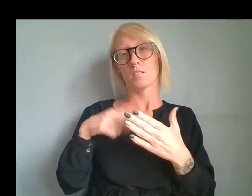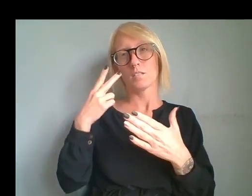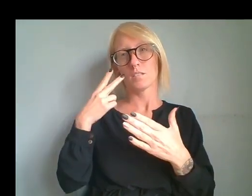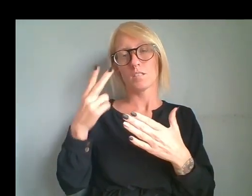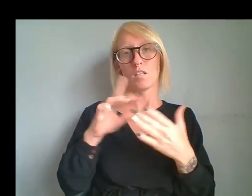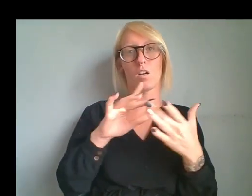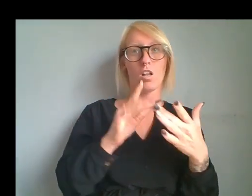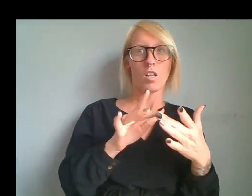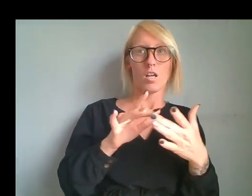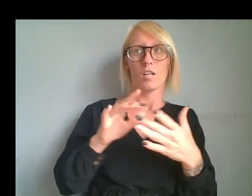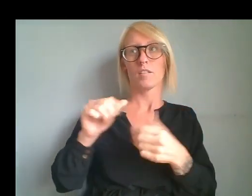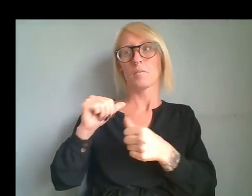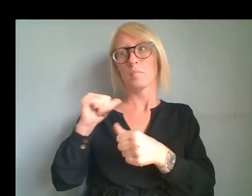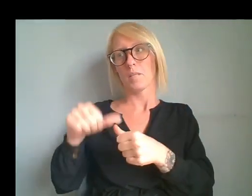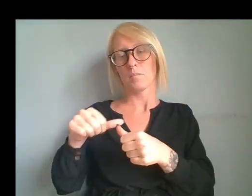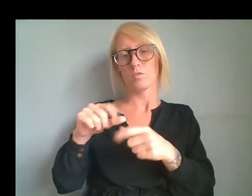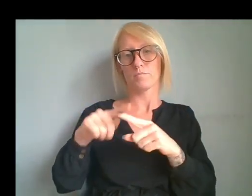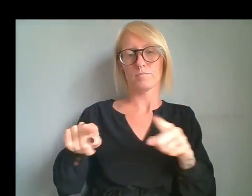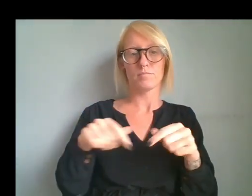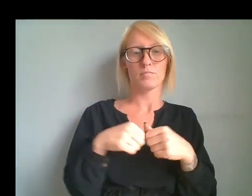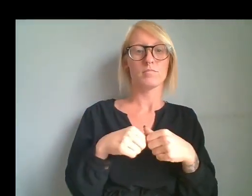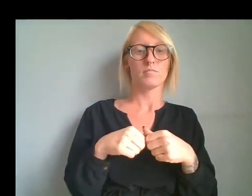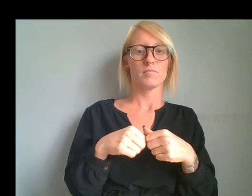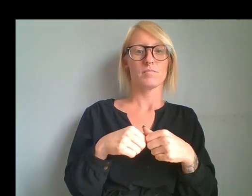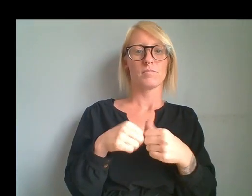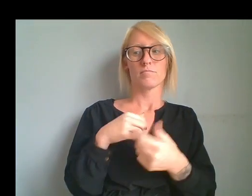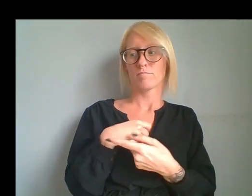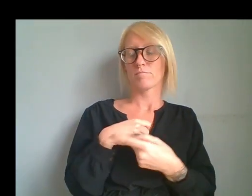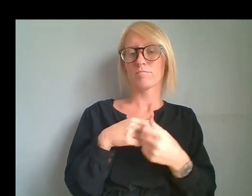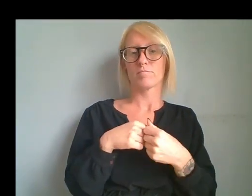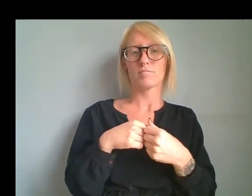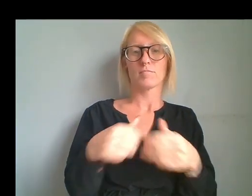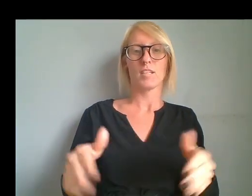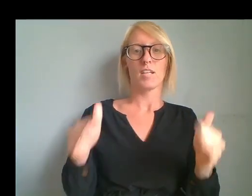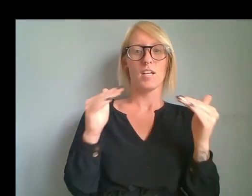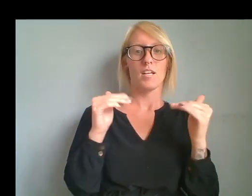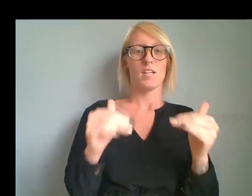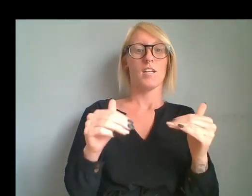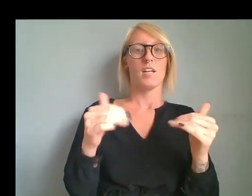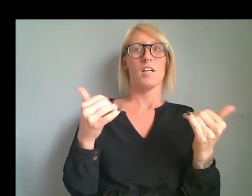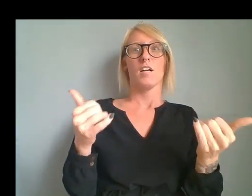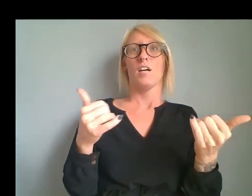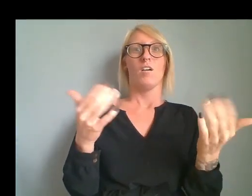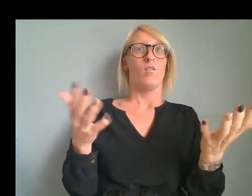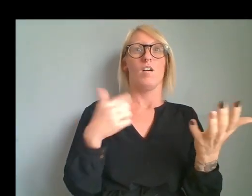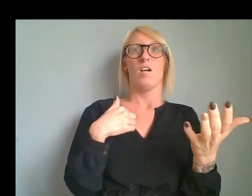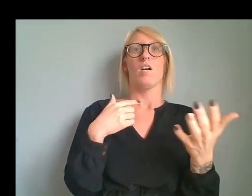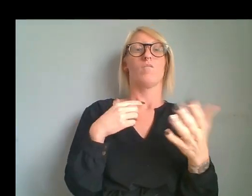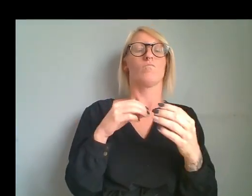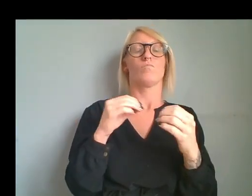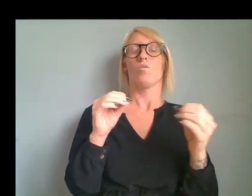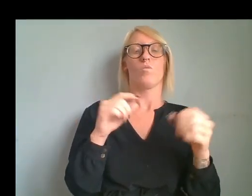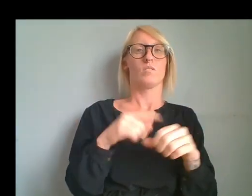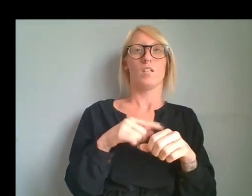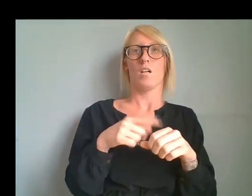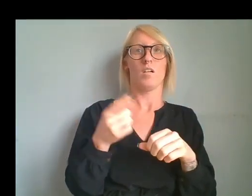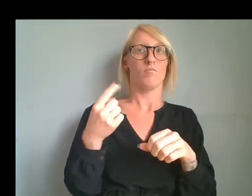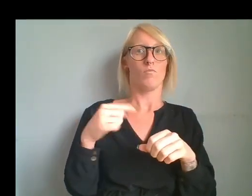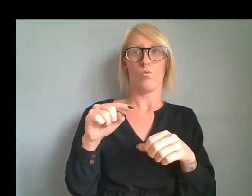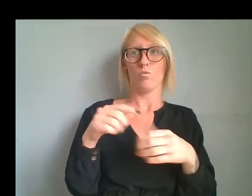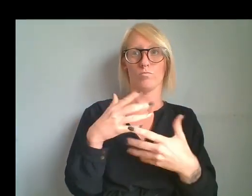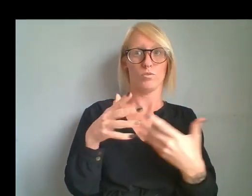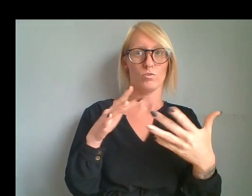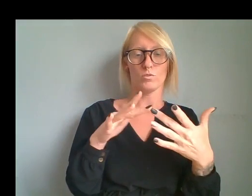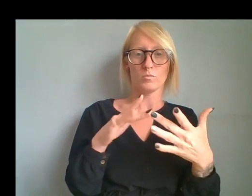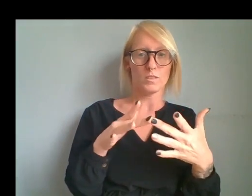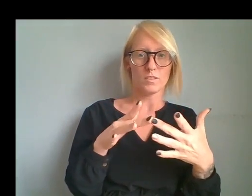coming in paper. All right, now this is great, Tina. I don't have time for any of it. Okay, so let's look at what to do next. Let's summarize.